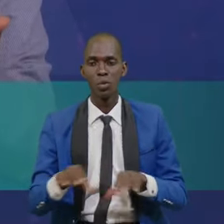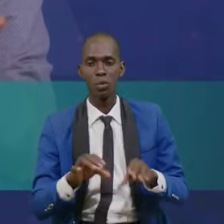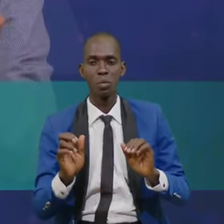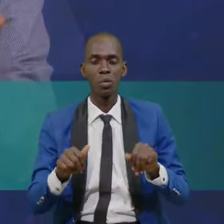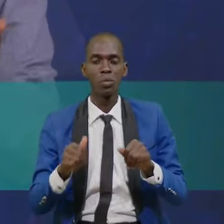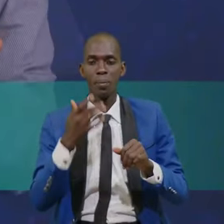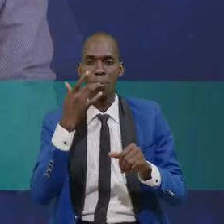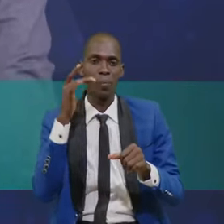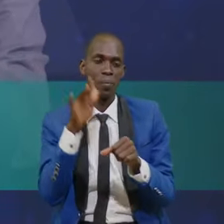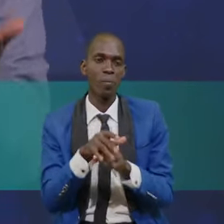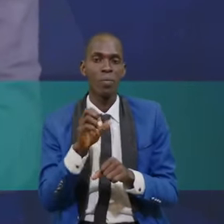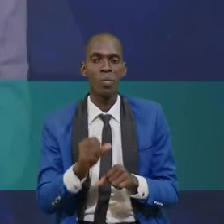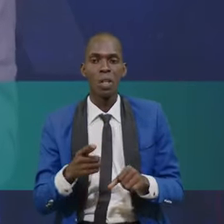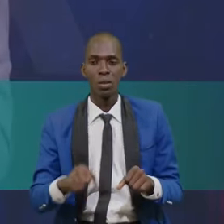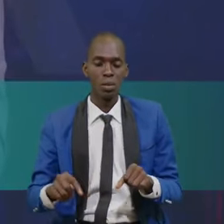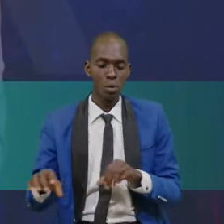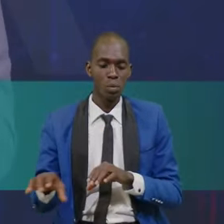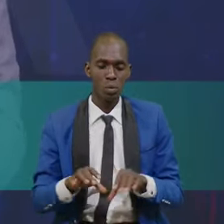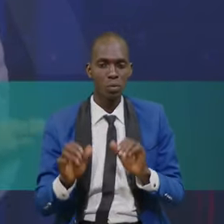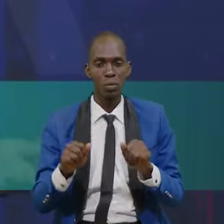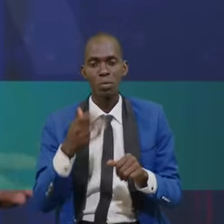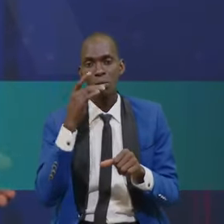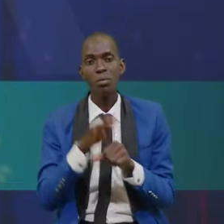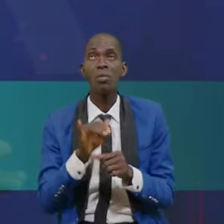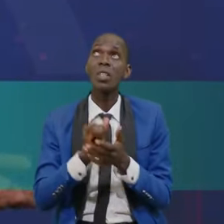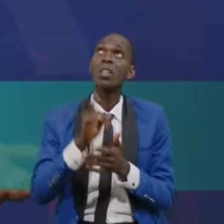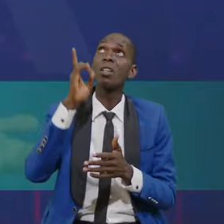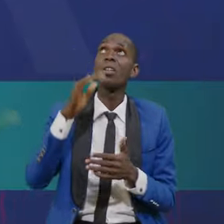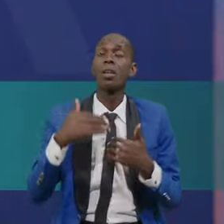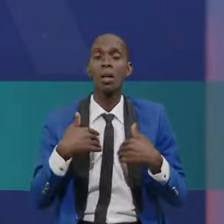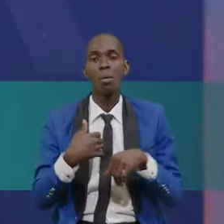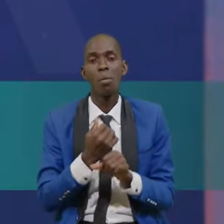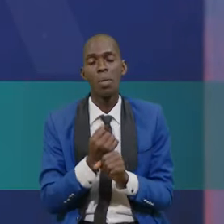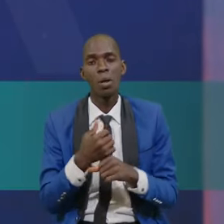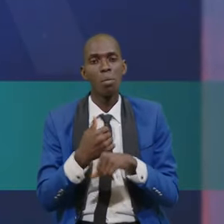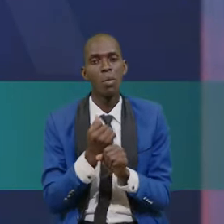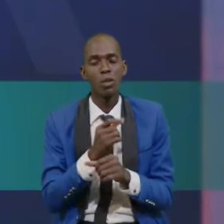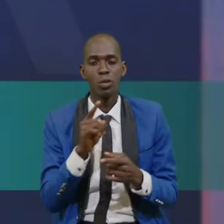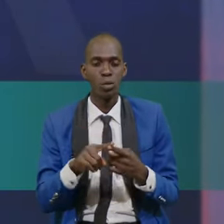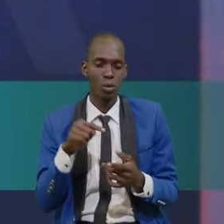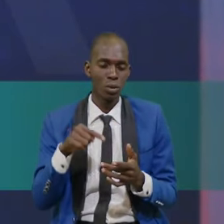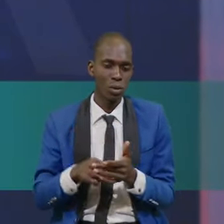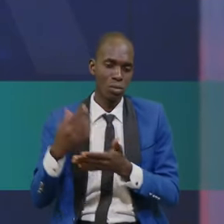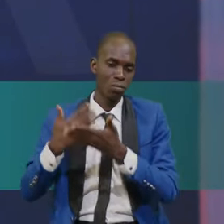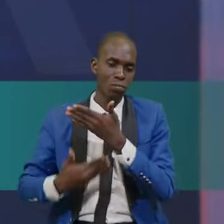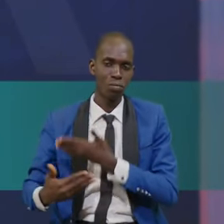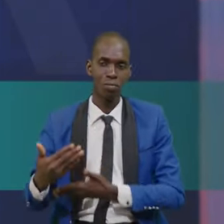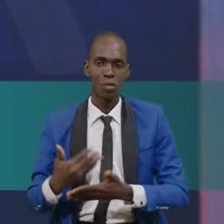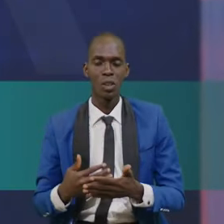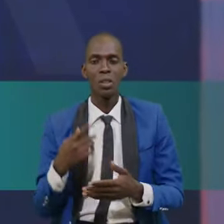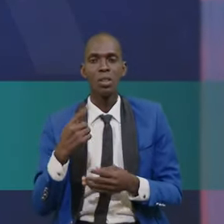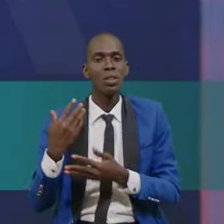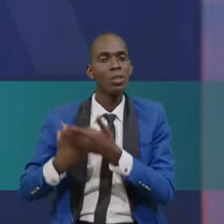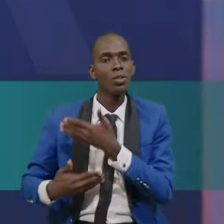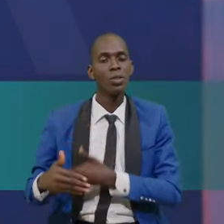performable promises are the promises God had made, and he made to this generation. The generation of